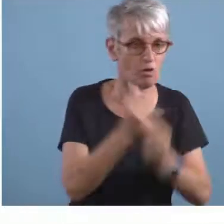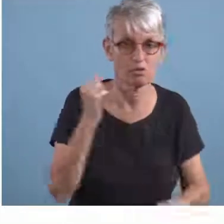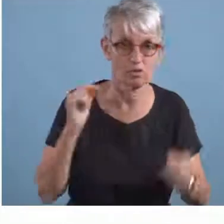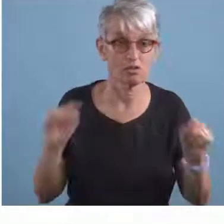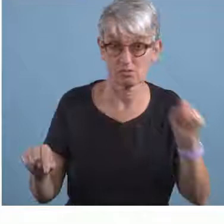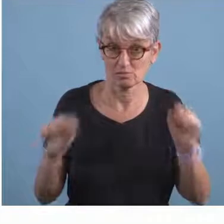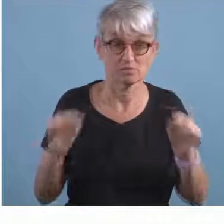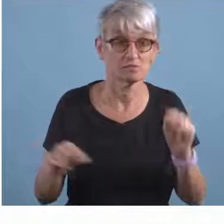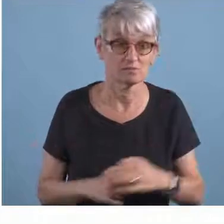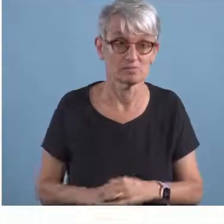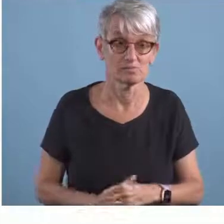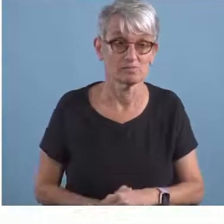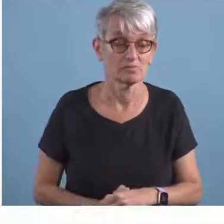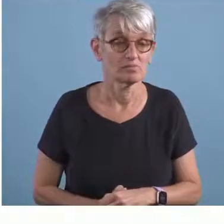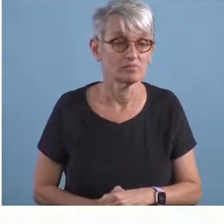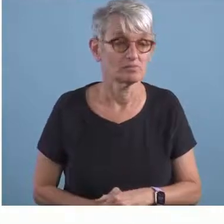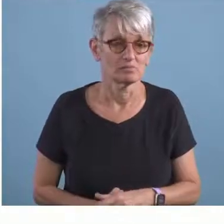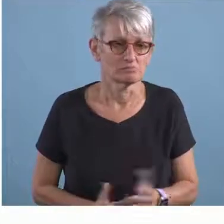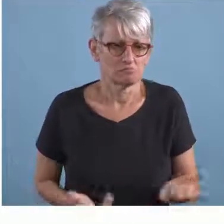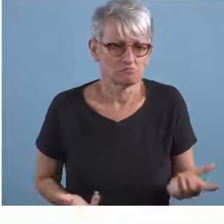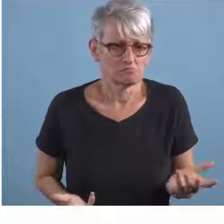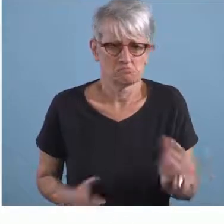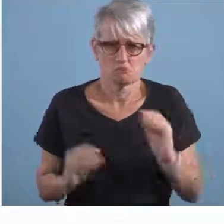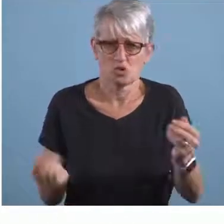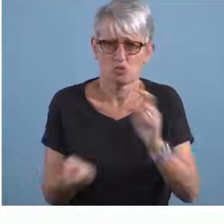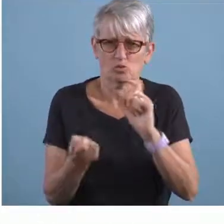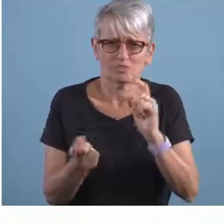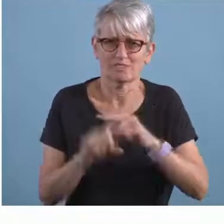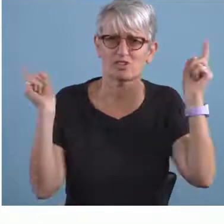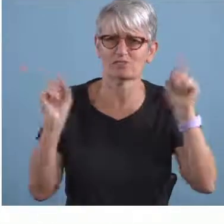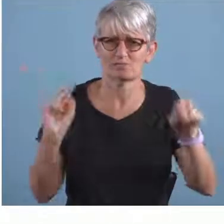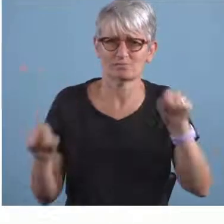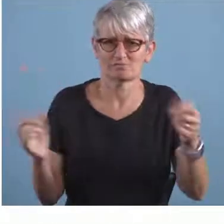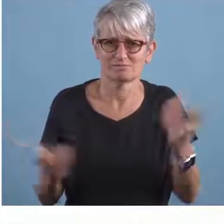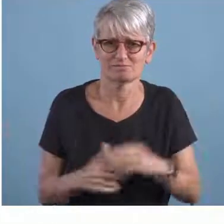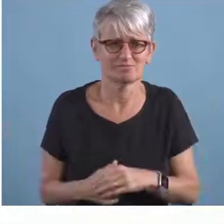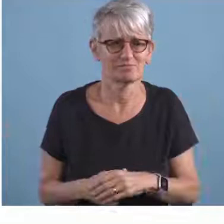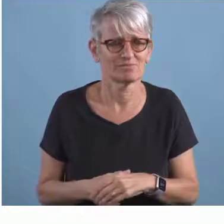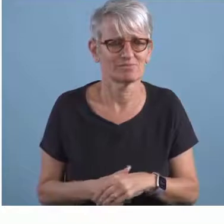tele services. There was no significant difference in the outcomes for kids.